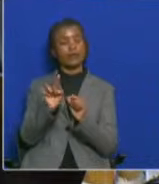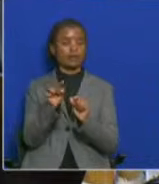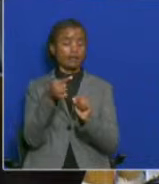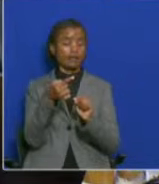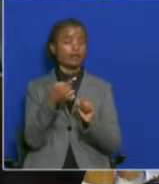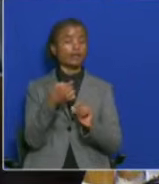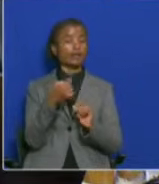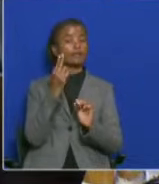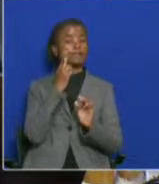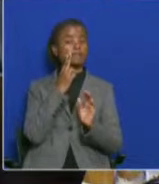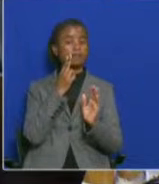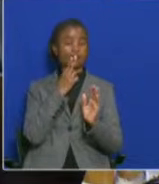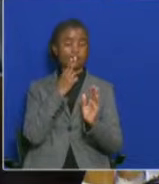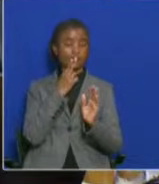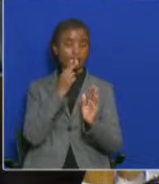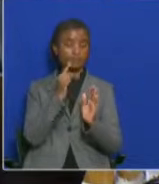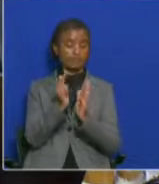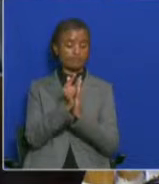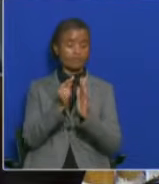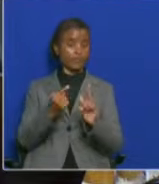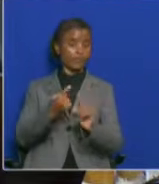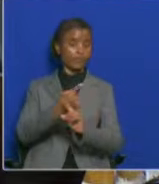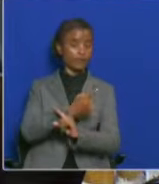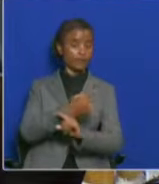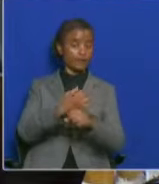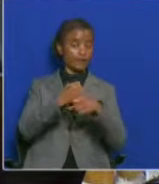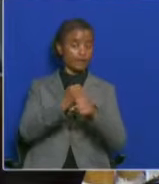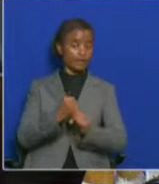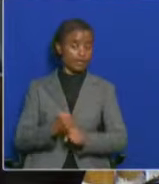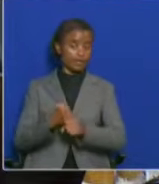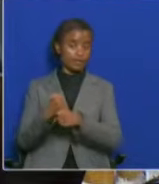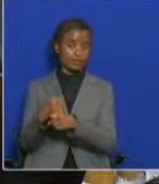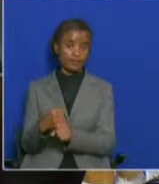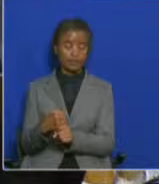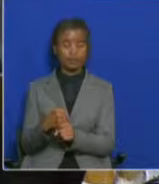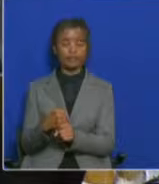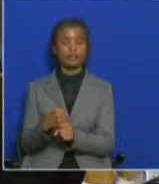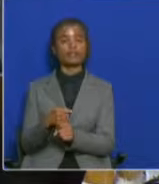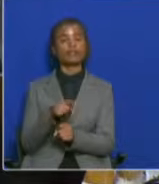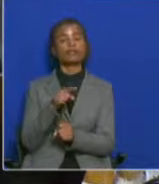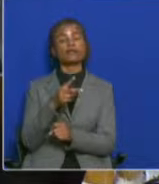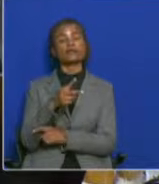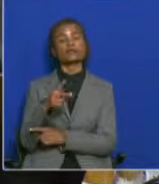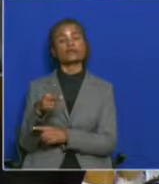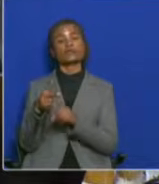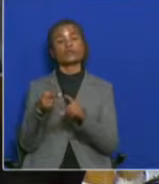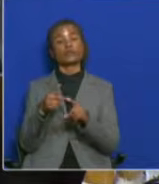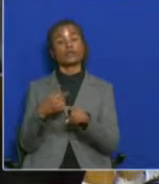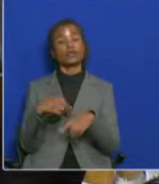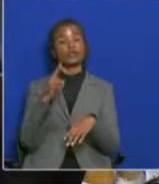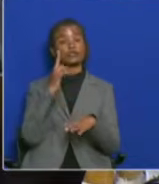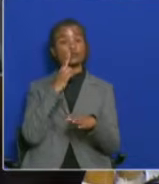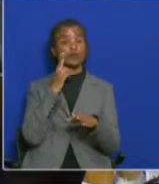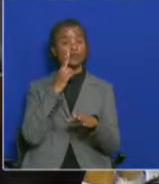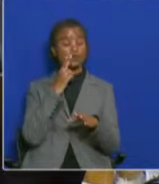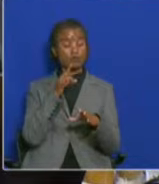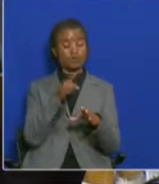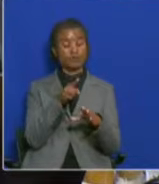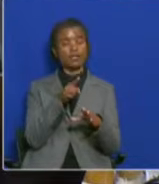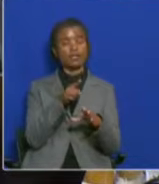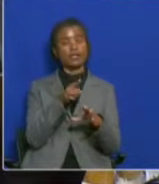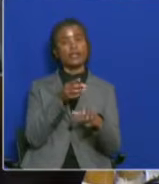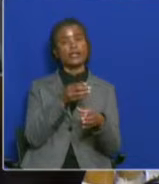Then there's admissions of unlawful importation of tobacco under a false